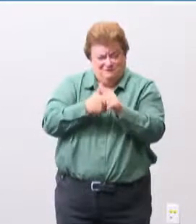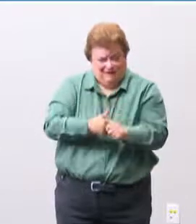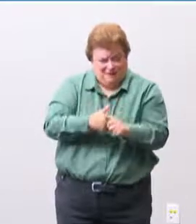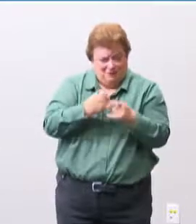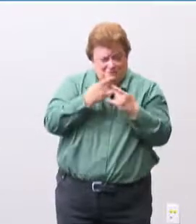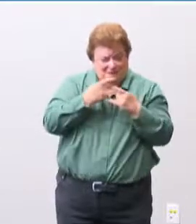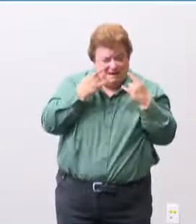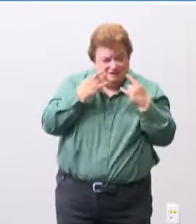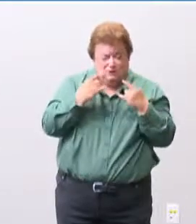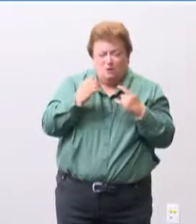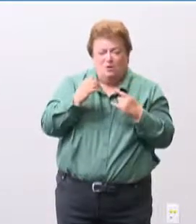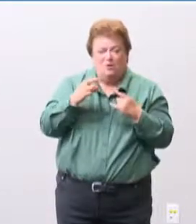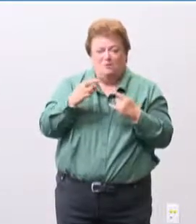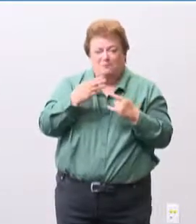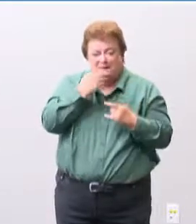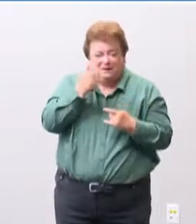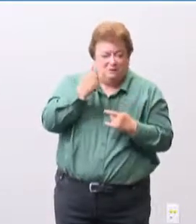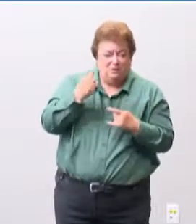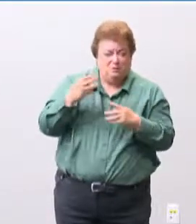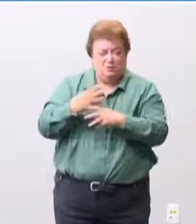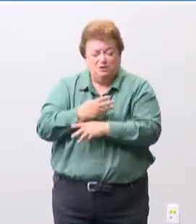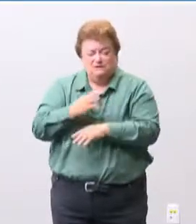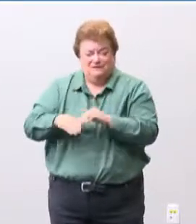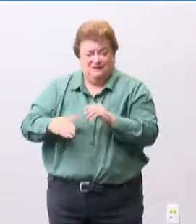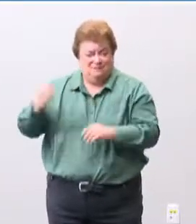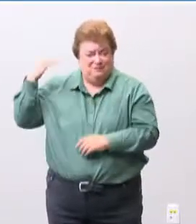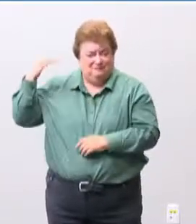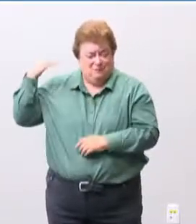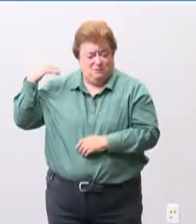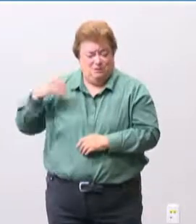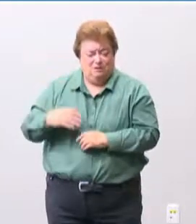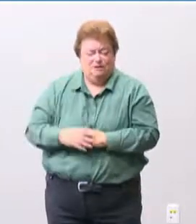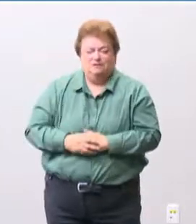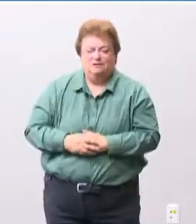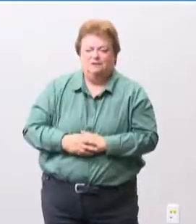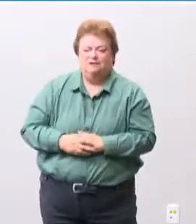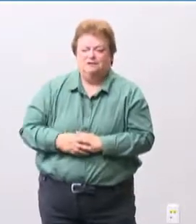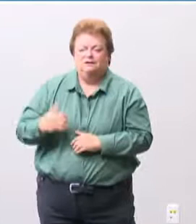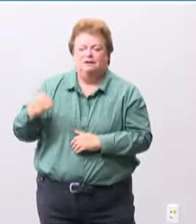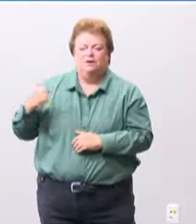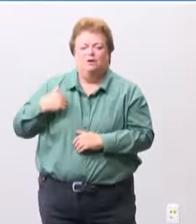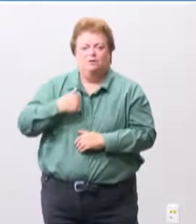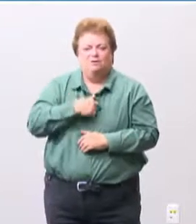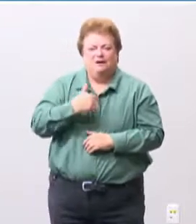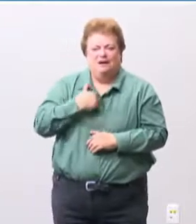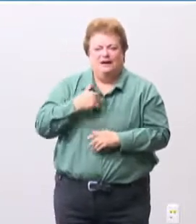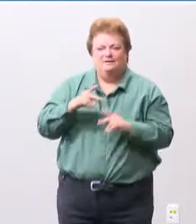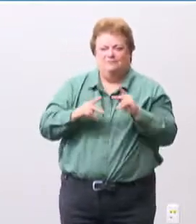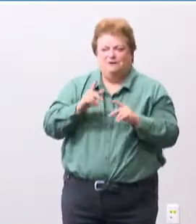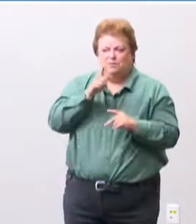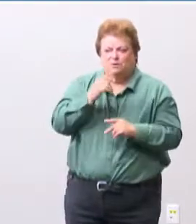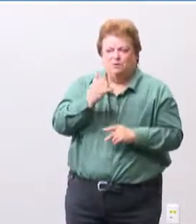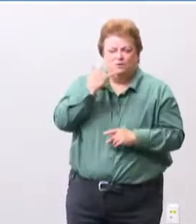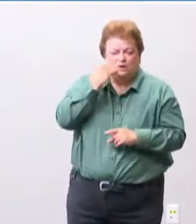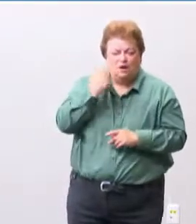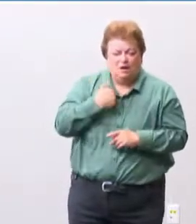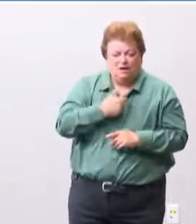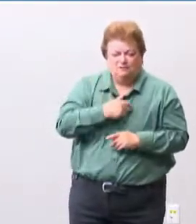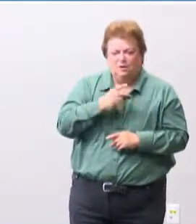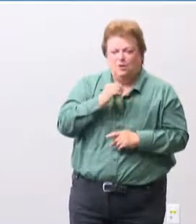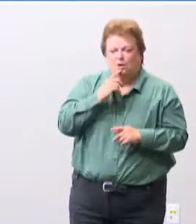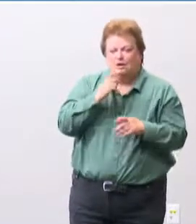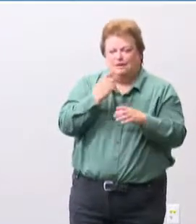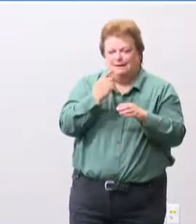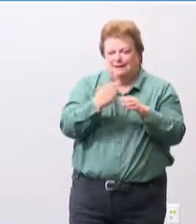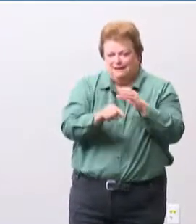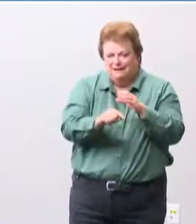was when we had the mask mandate before? You know, Matt, we do have people either that call us in or send us an email, and we